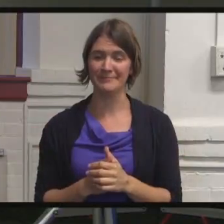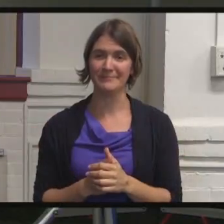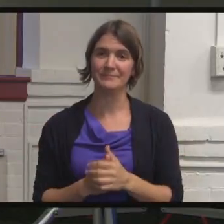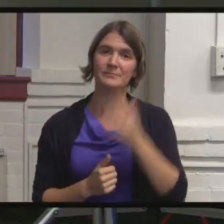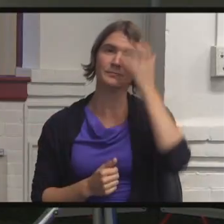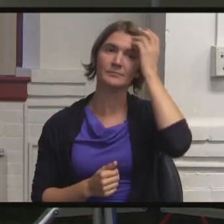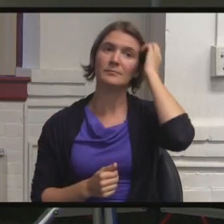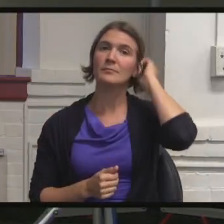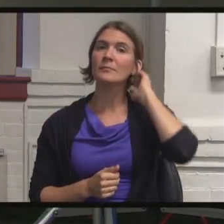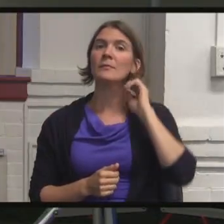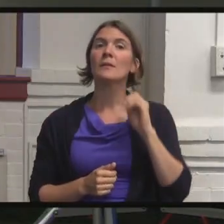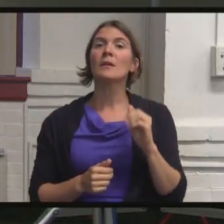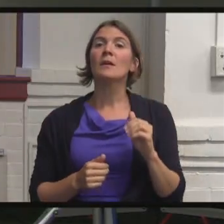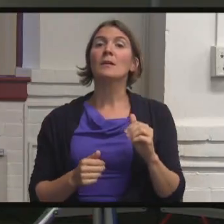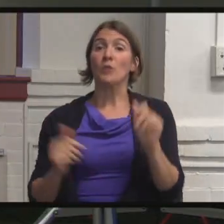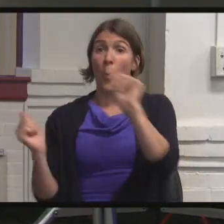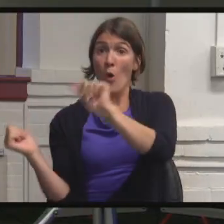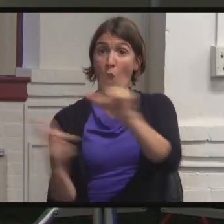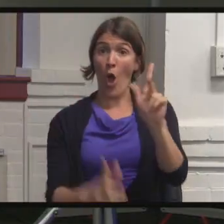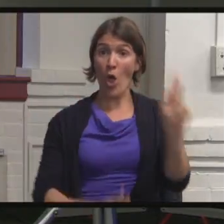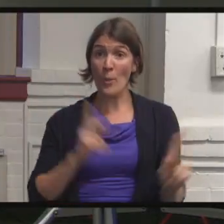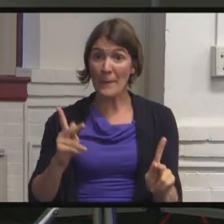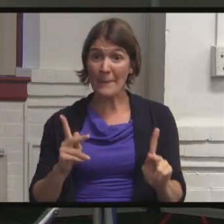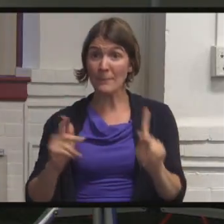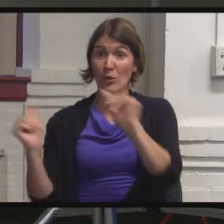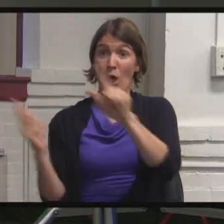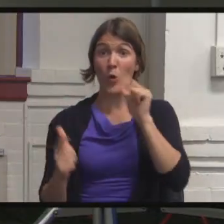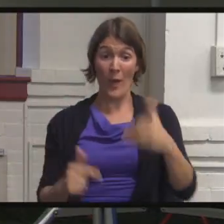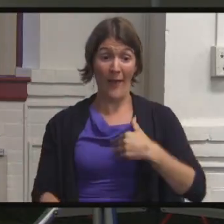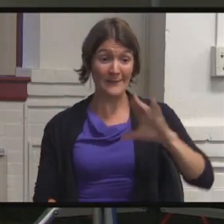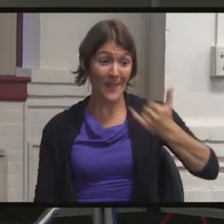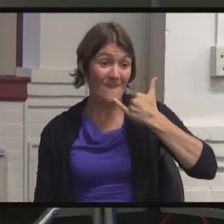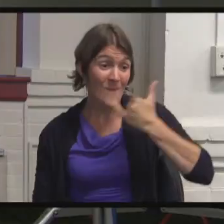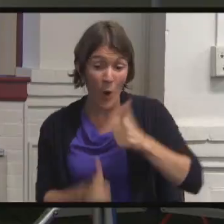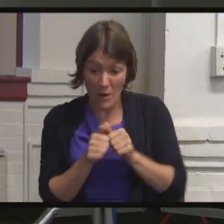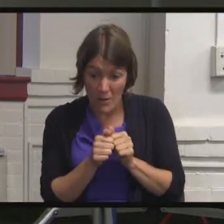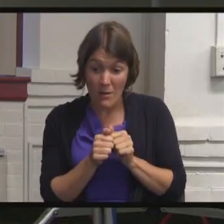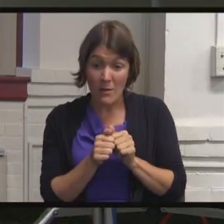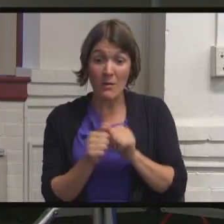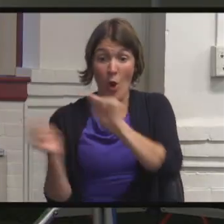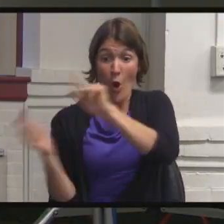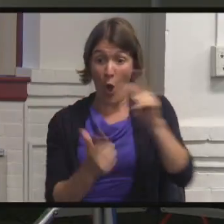rather than all residents, all users, all